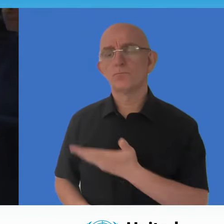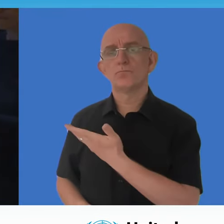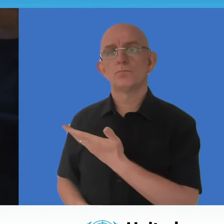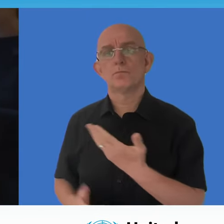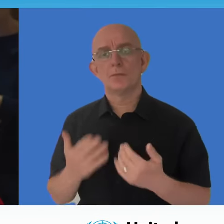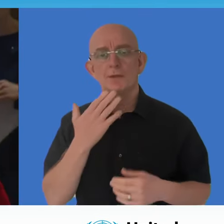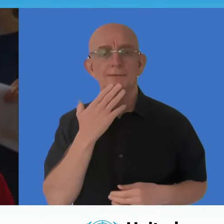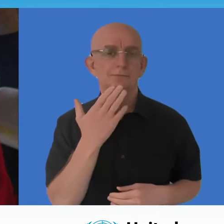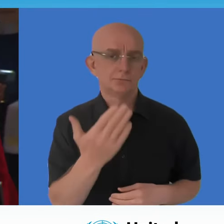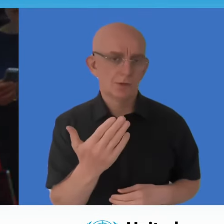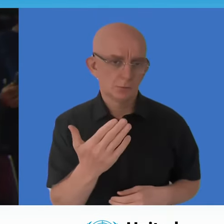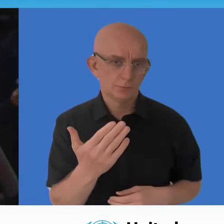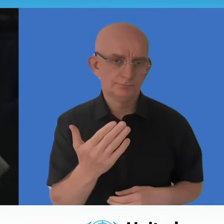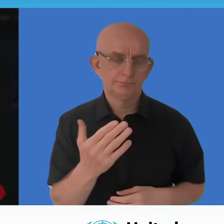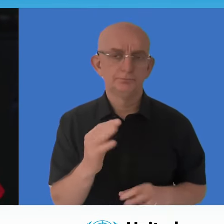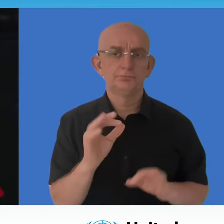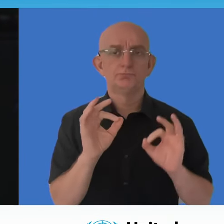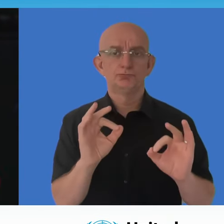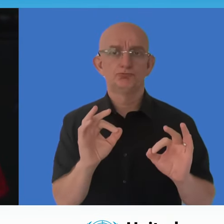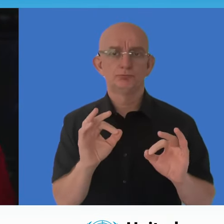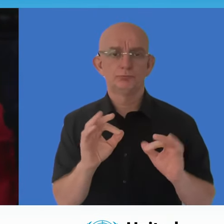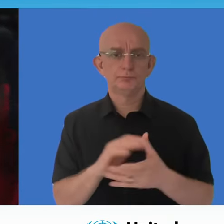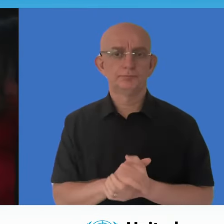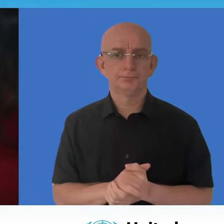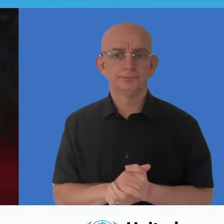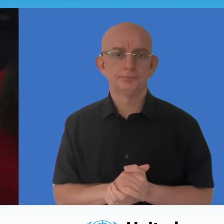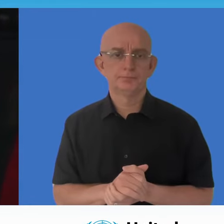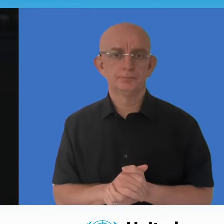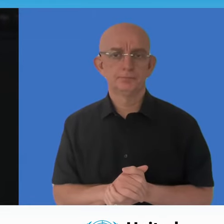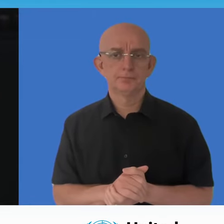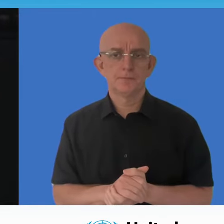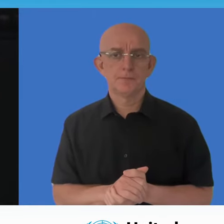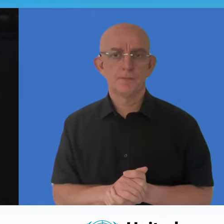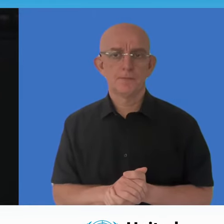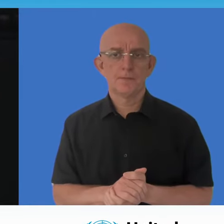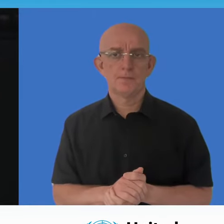Macieu, Deputy Permanent Representative from Mexico.